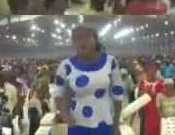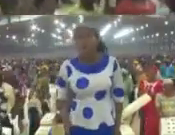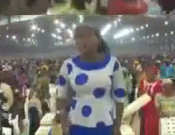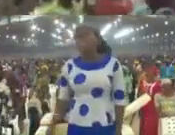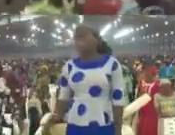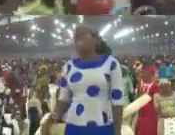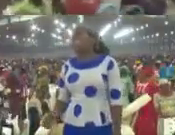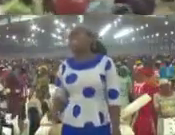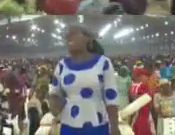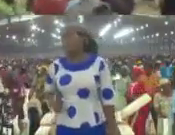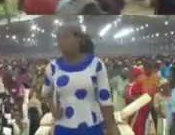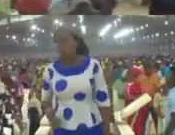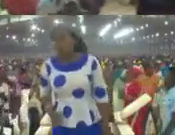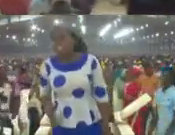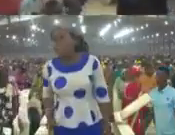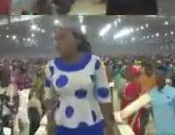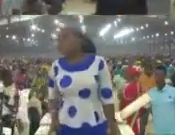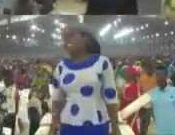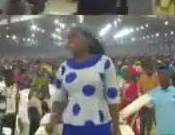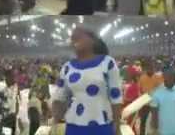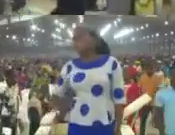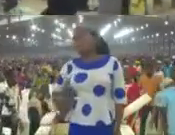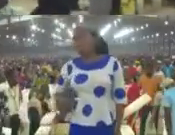Let me laugh last.